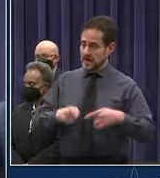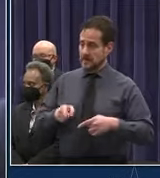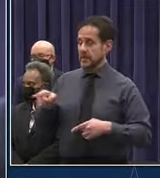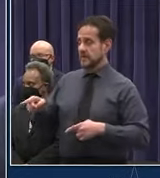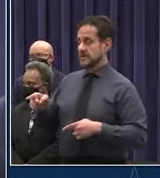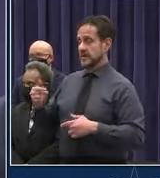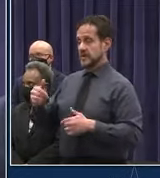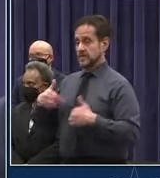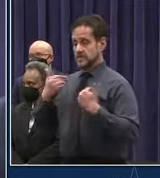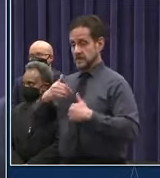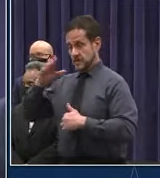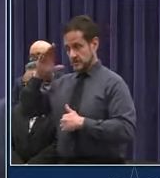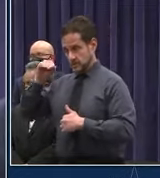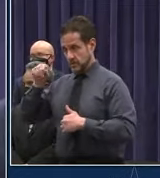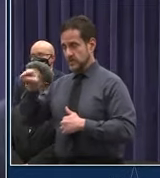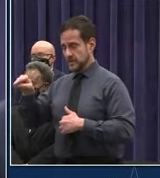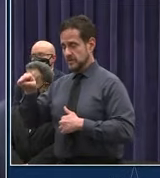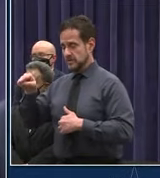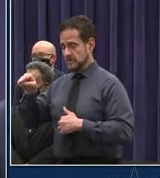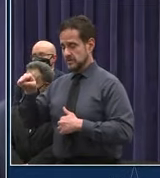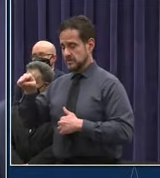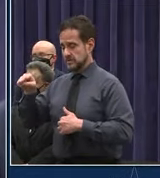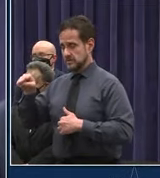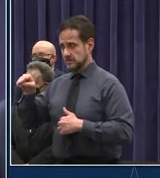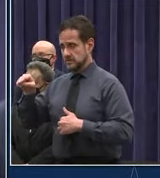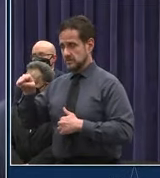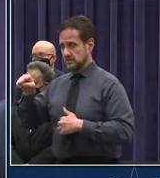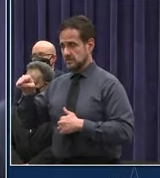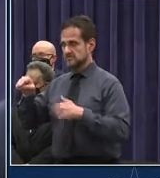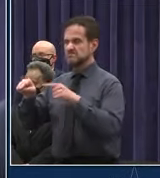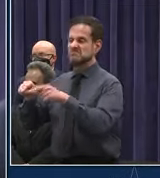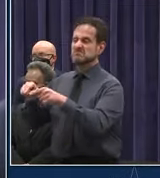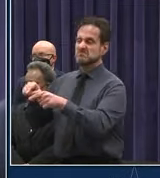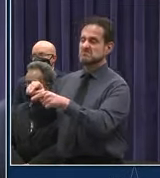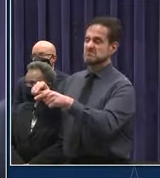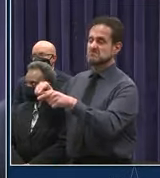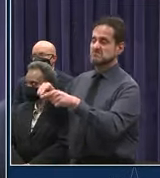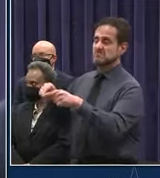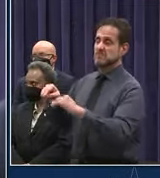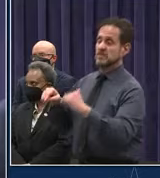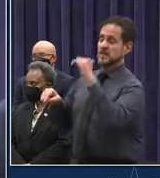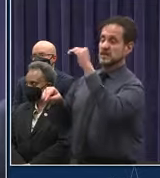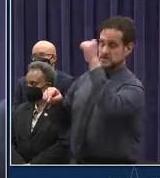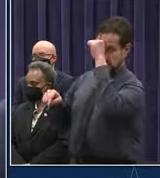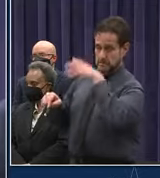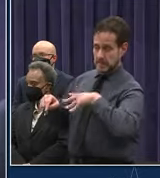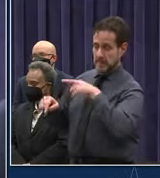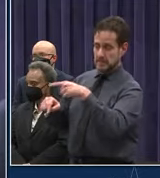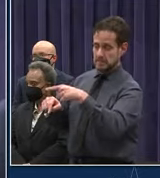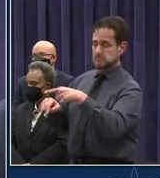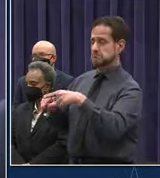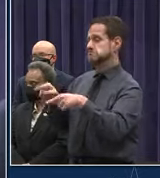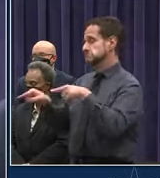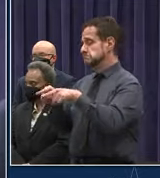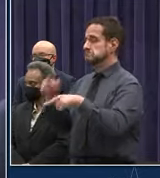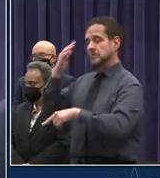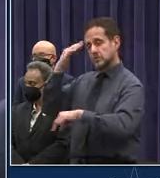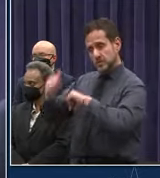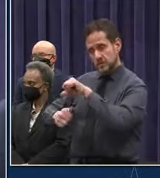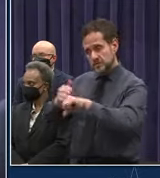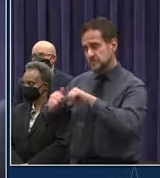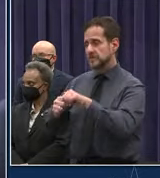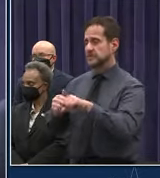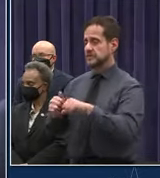long-term, folks in Little Village have been dealing with decades of violence as it relates to gangs. Did you all already have eyes on